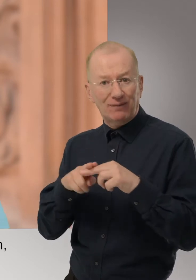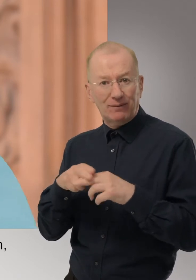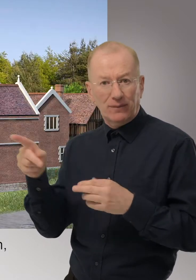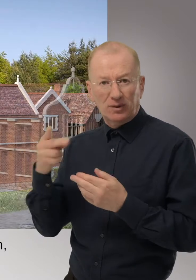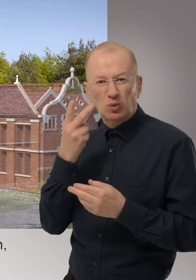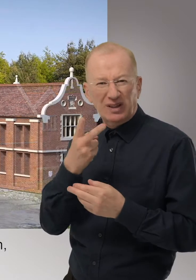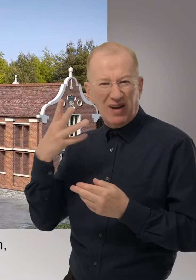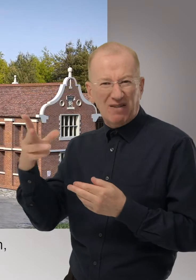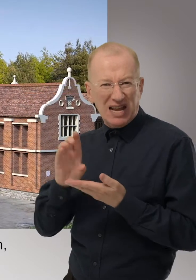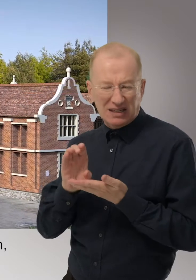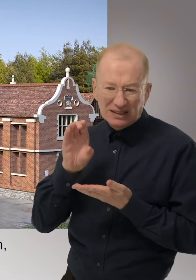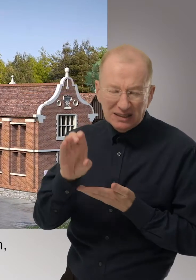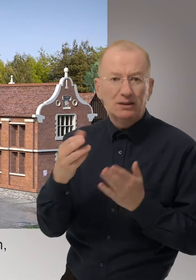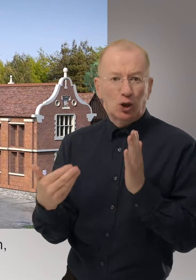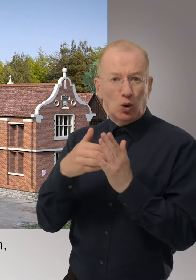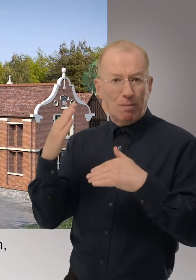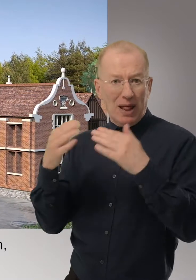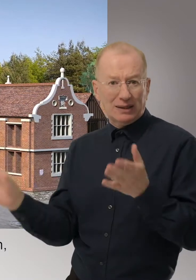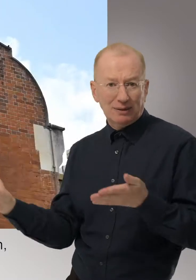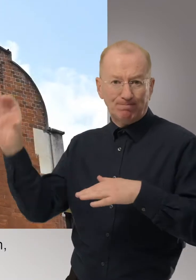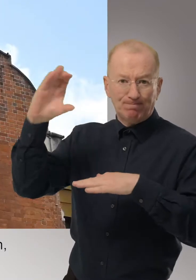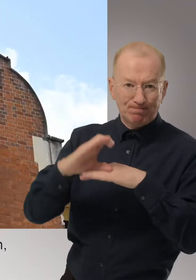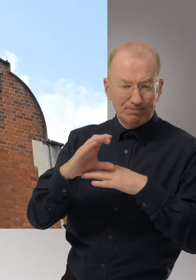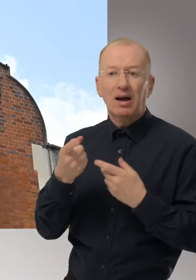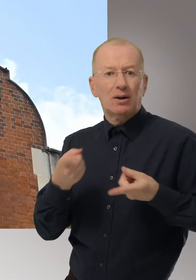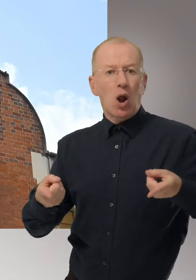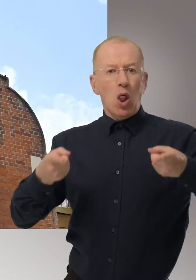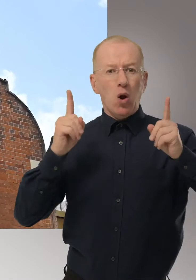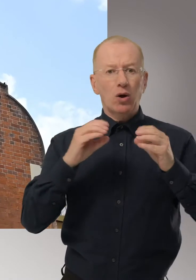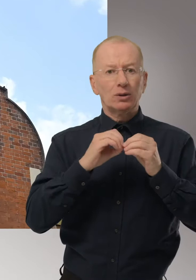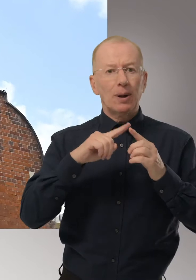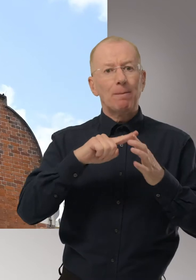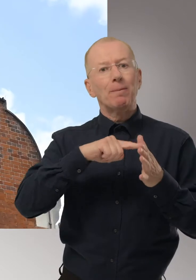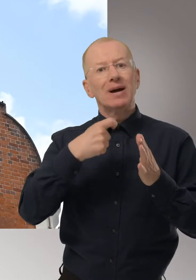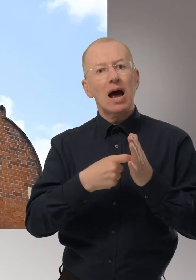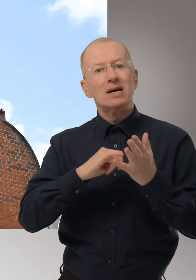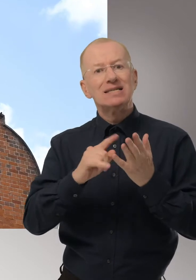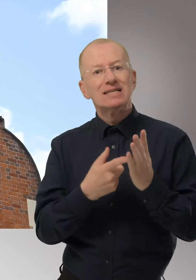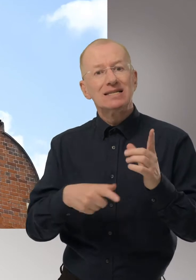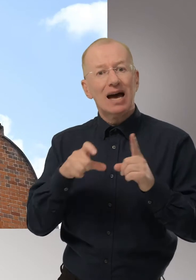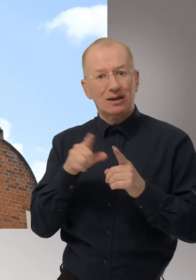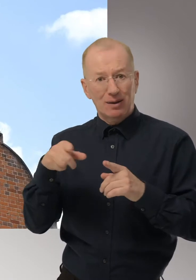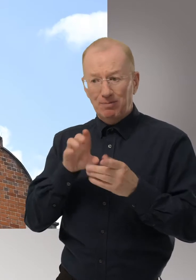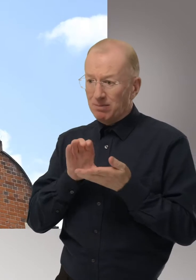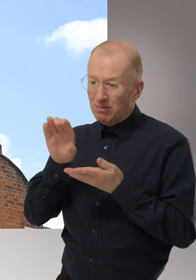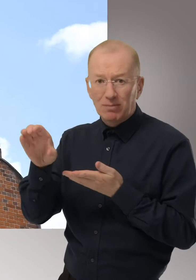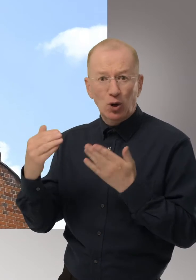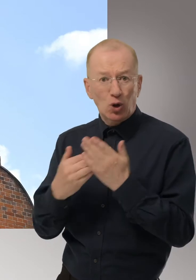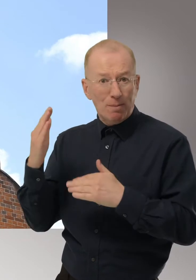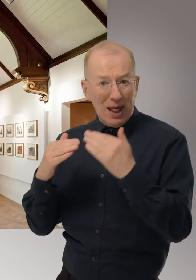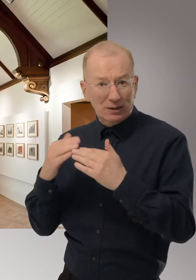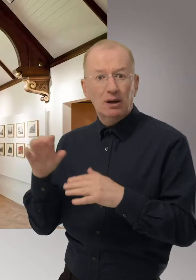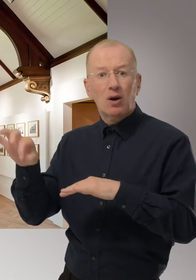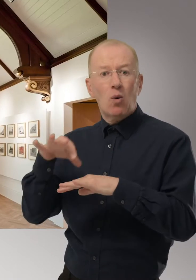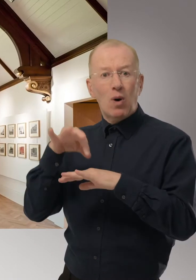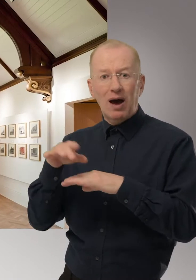Through here is another new addition, built some 25 years after to join onto the Bentliffs' generous bequest. Lord Bearsted